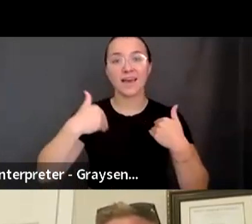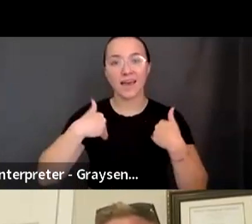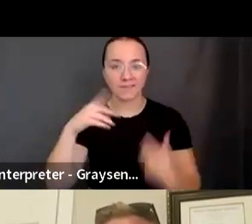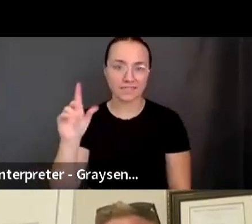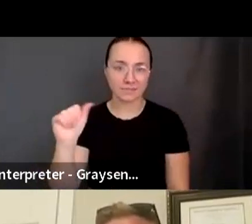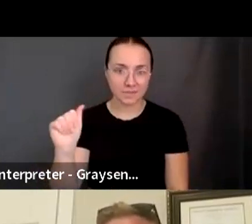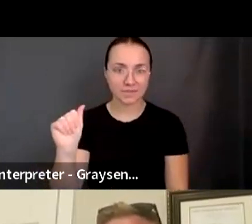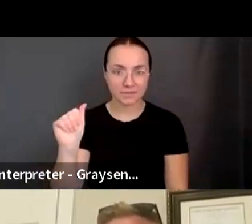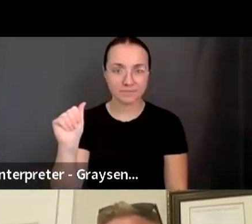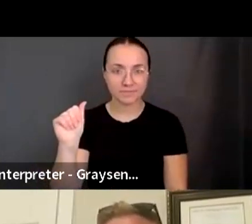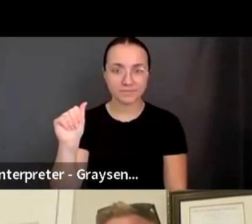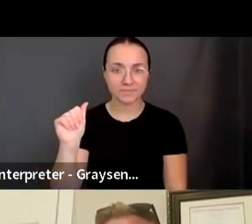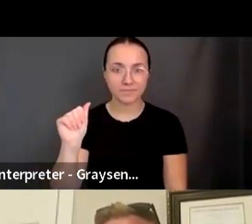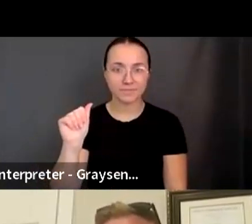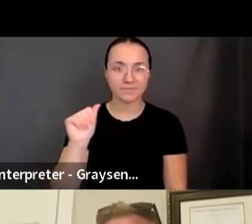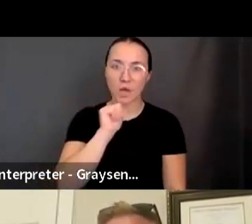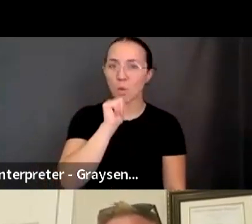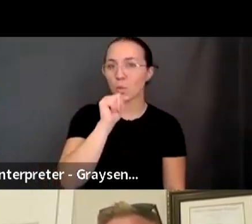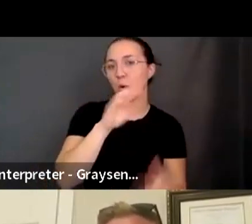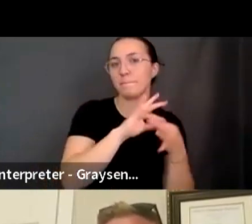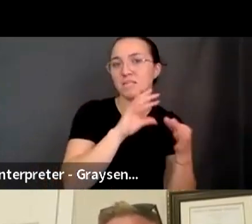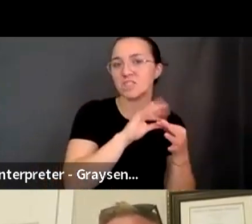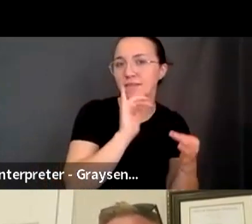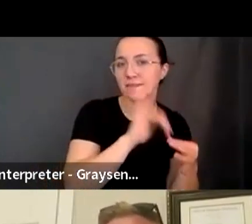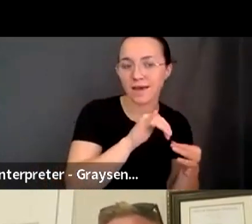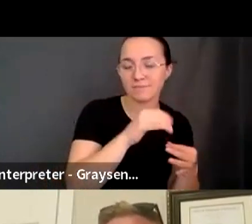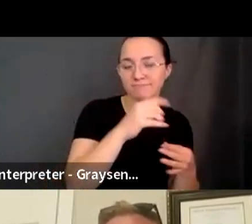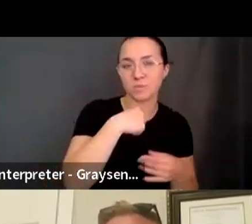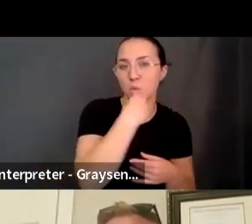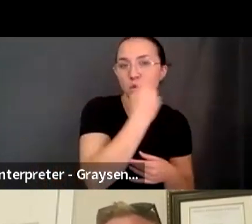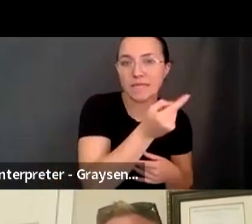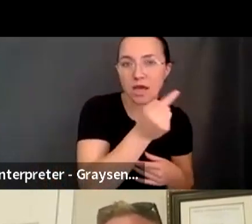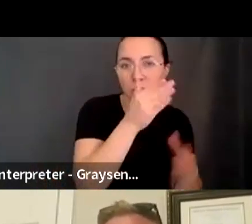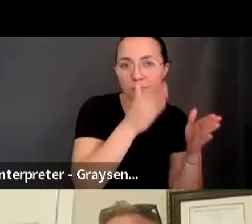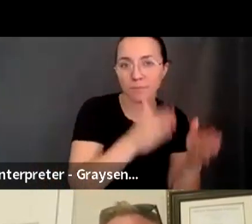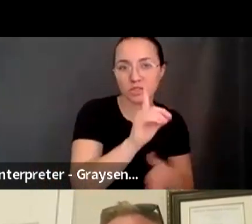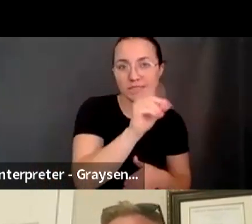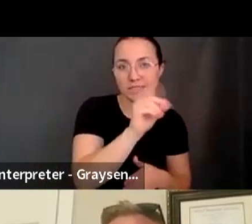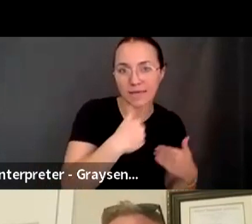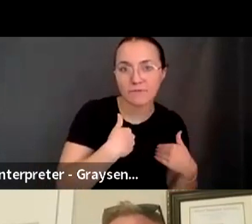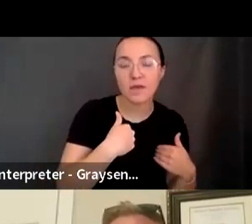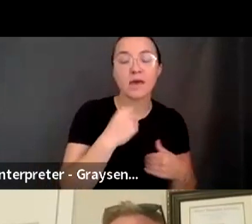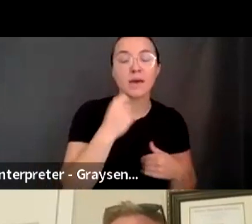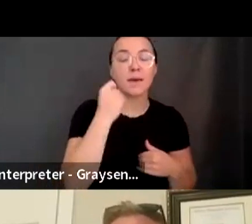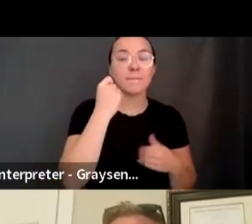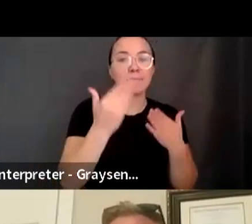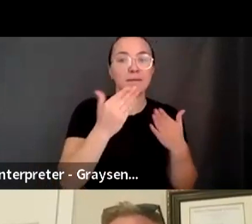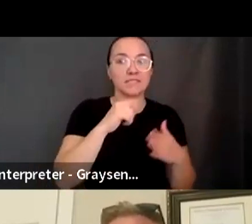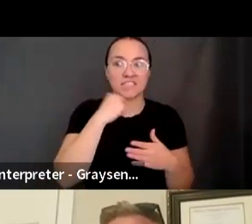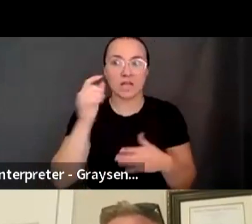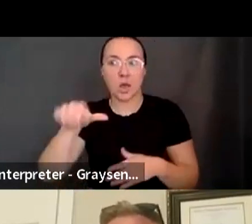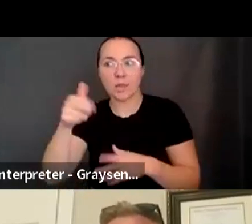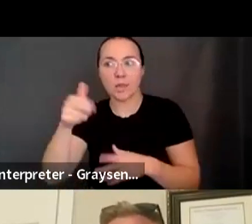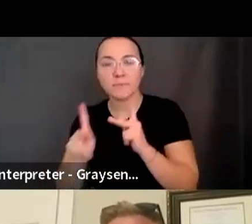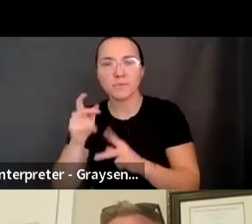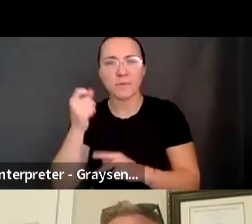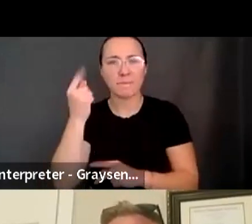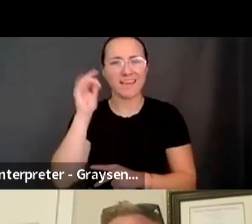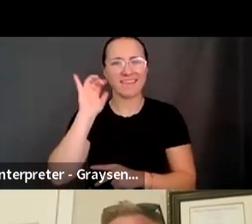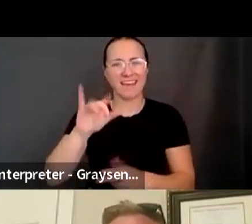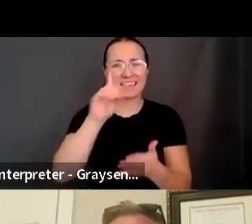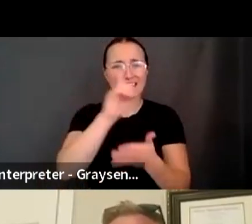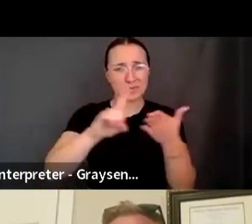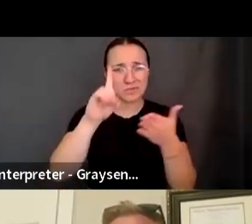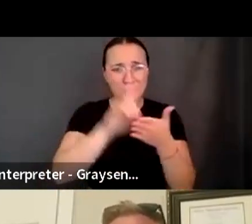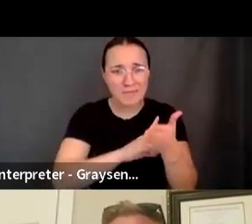wouldn't say that, they would find other ways to, oh, maybe it'd be better to see somebody else. But if even that kind of blatant discrimination is going